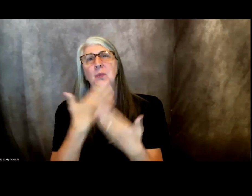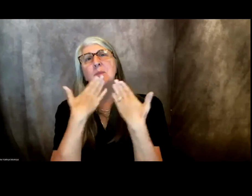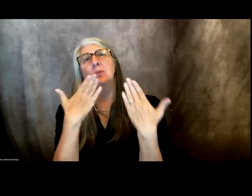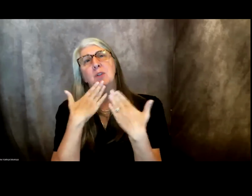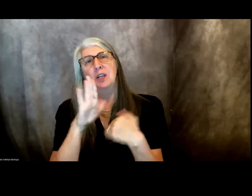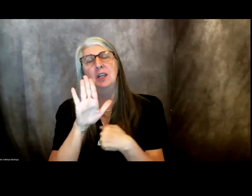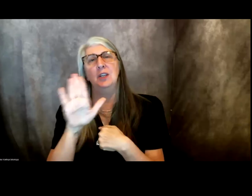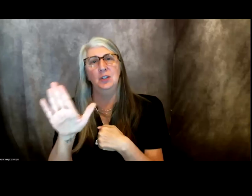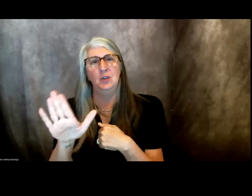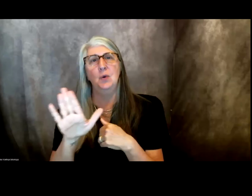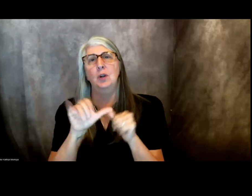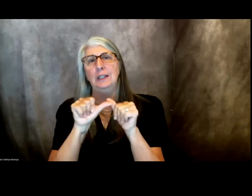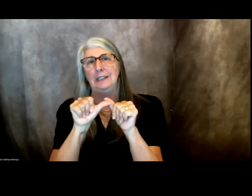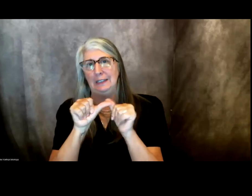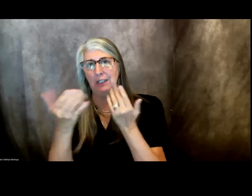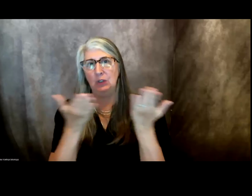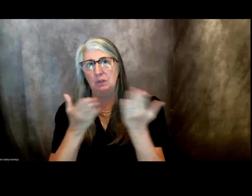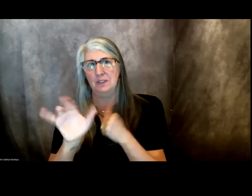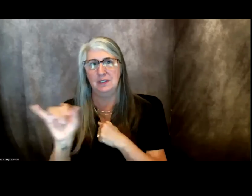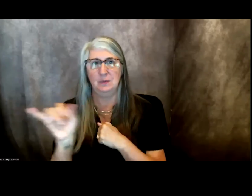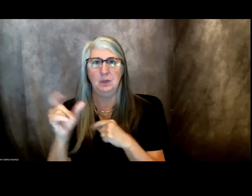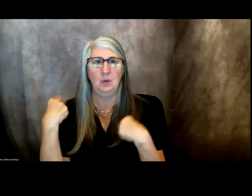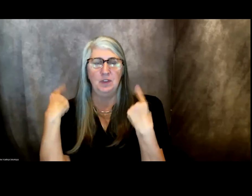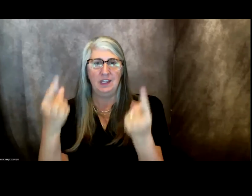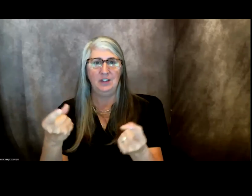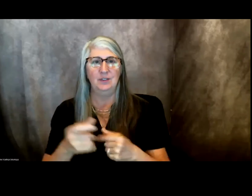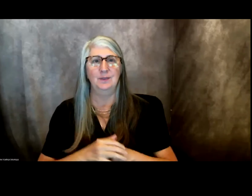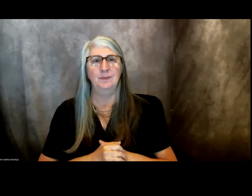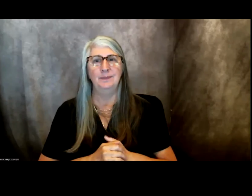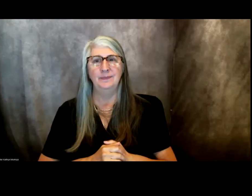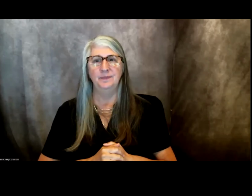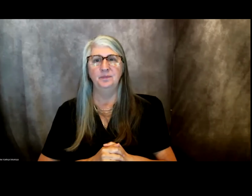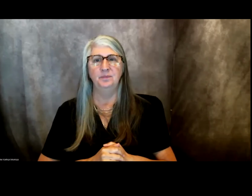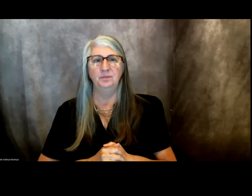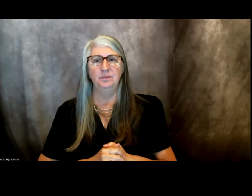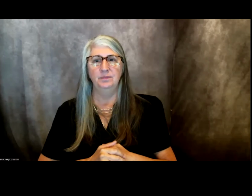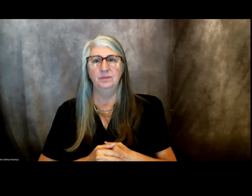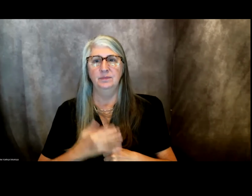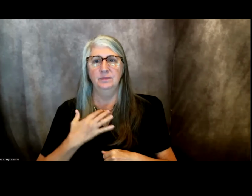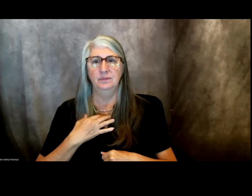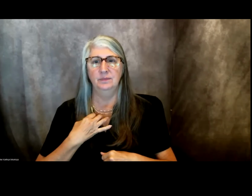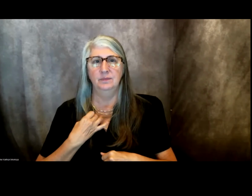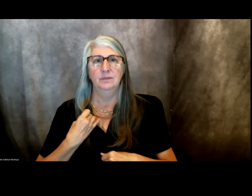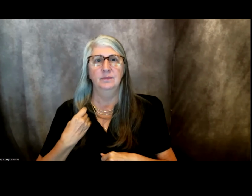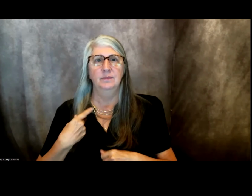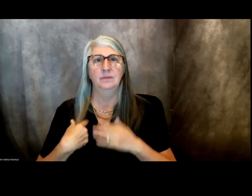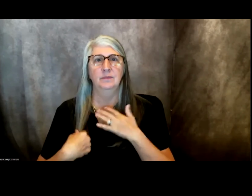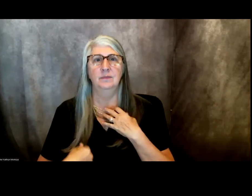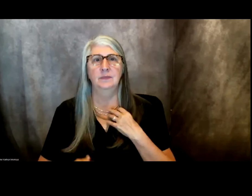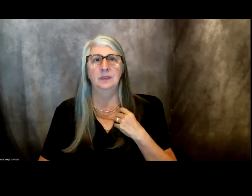your consistent service as well over the years. Sam's update.